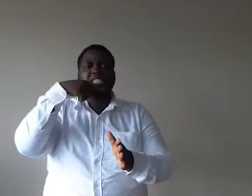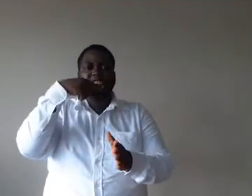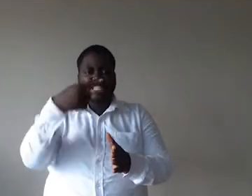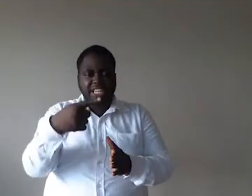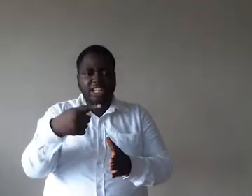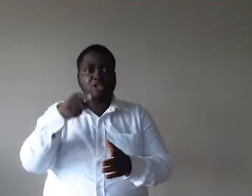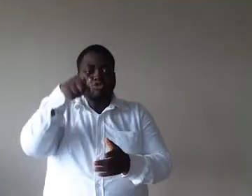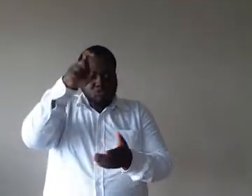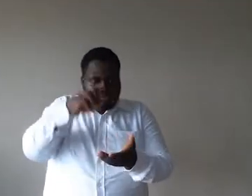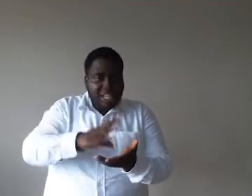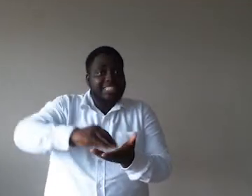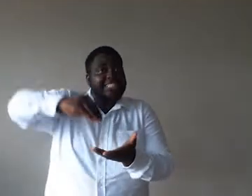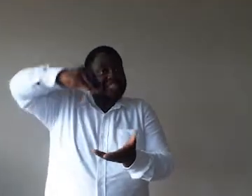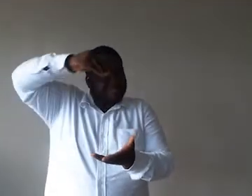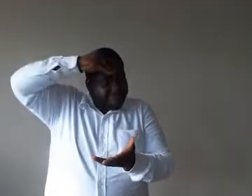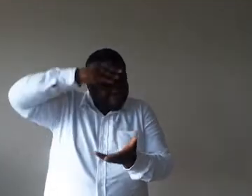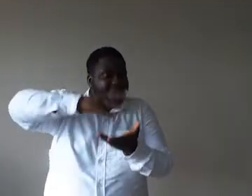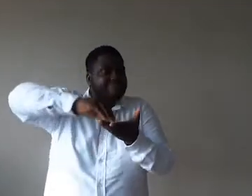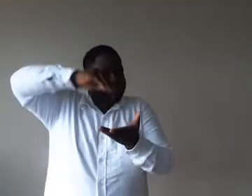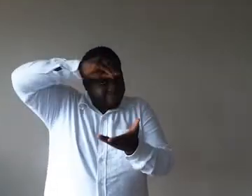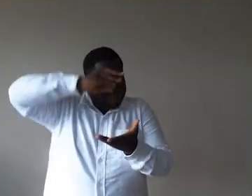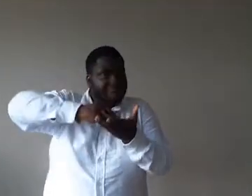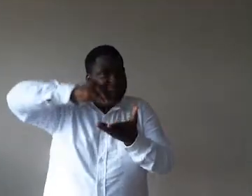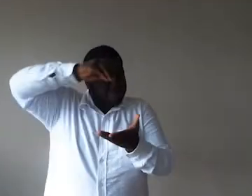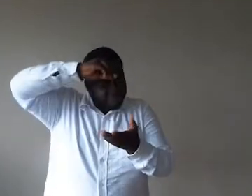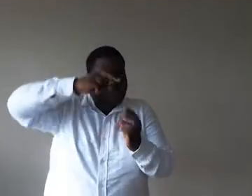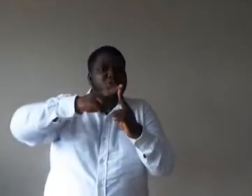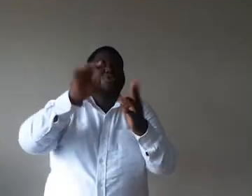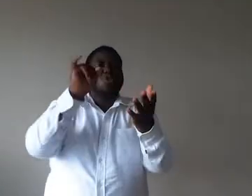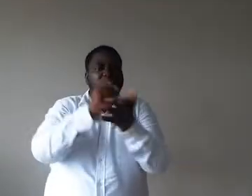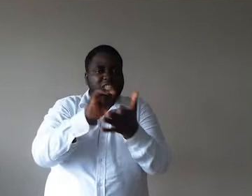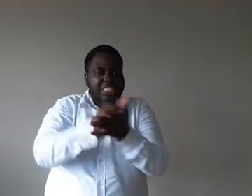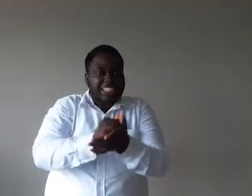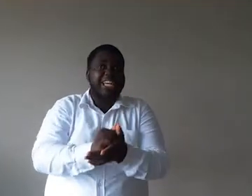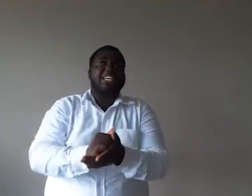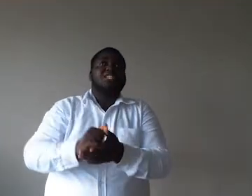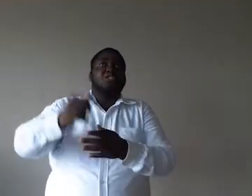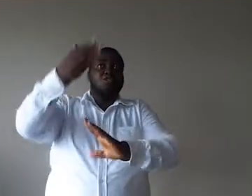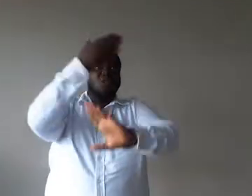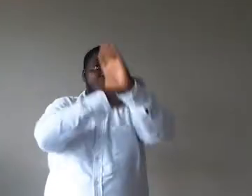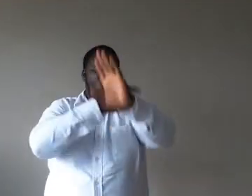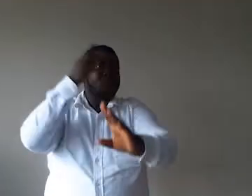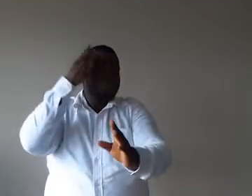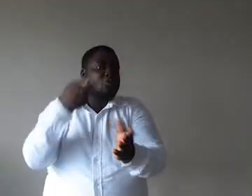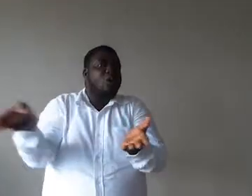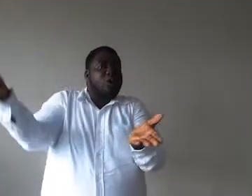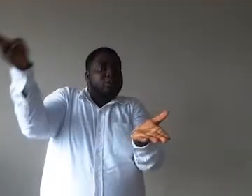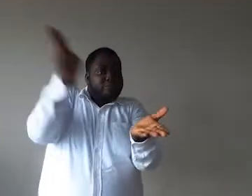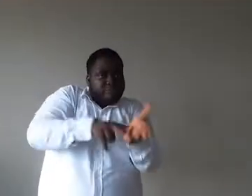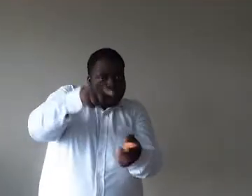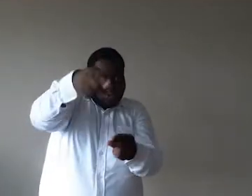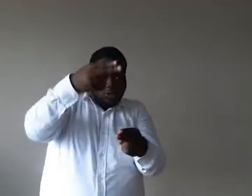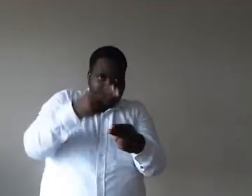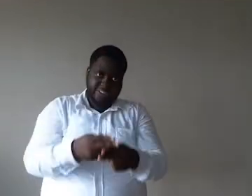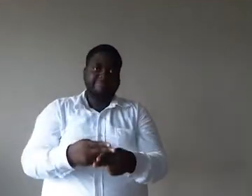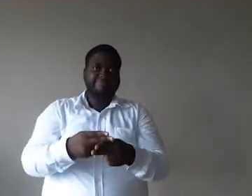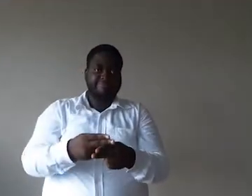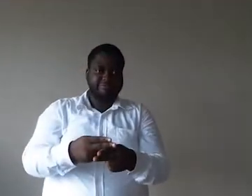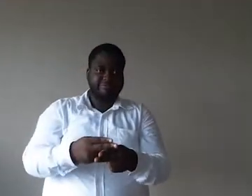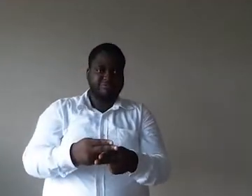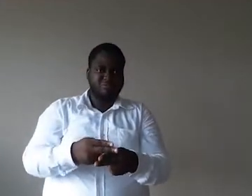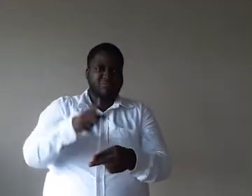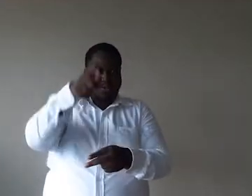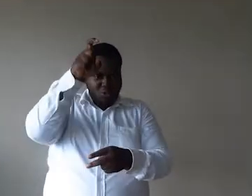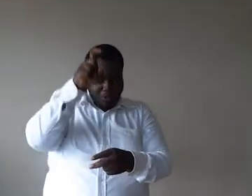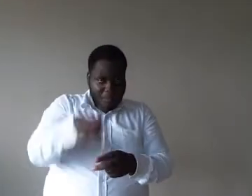lot of times, many people have made that same mistake of not diligently studying the scriptures. So in the book of Nehemiah,